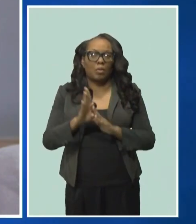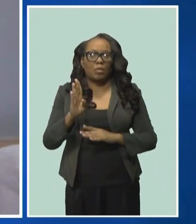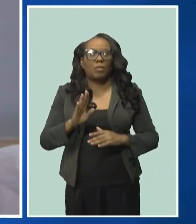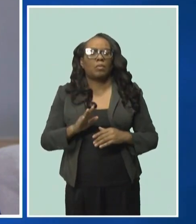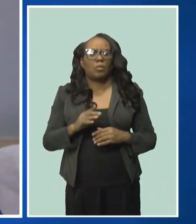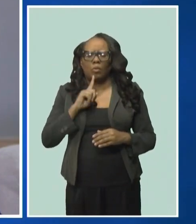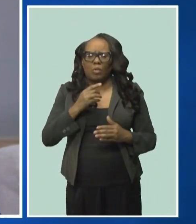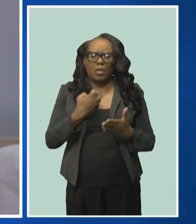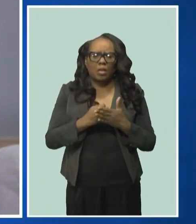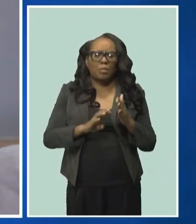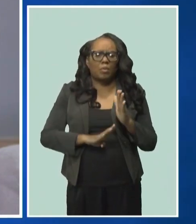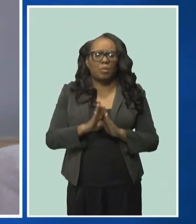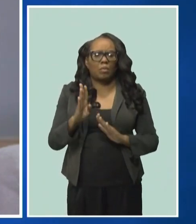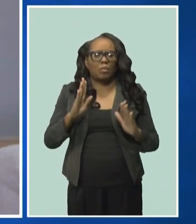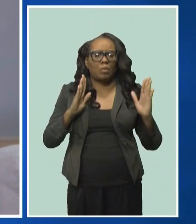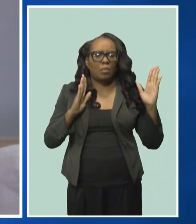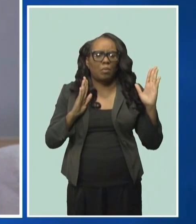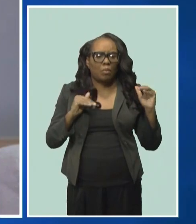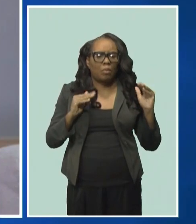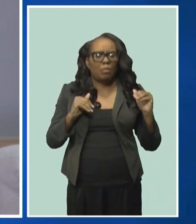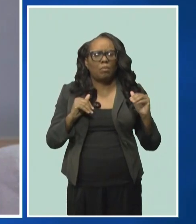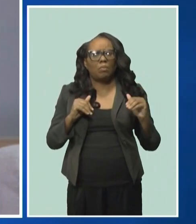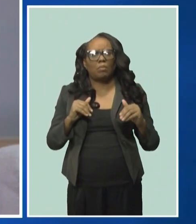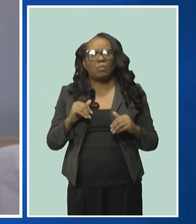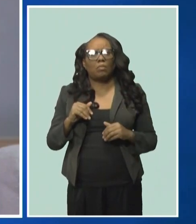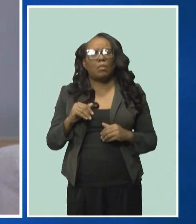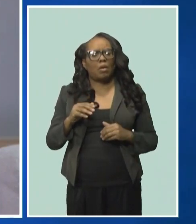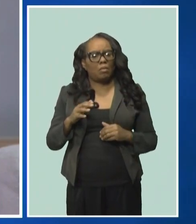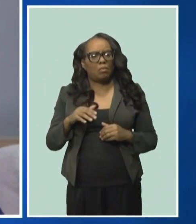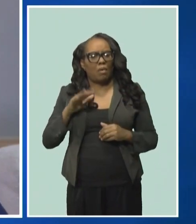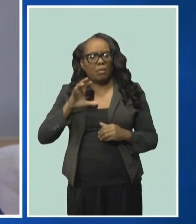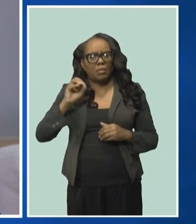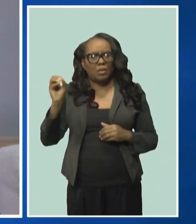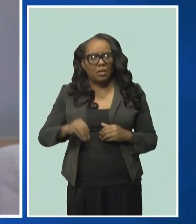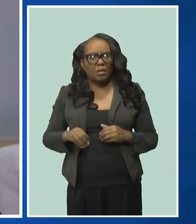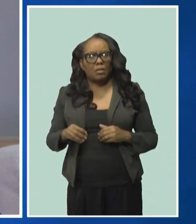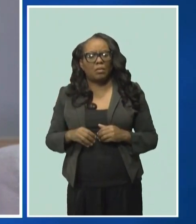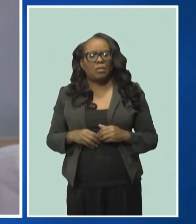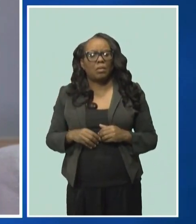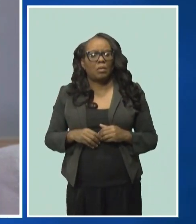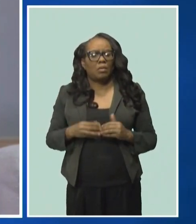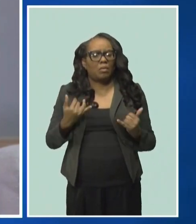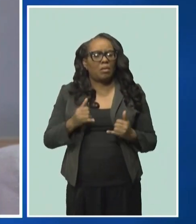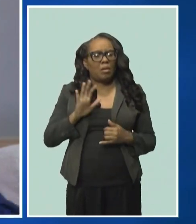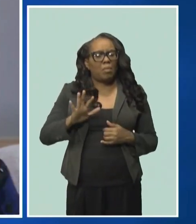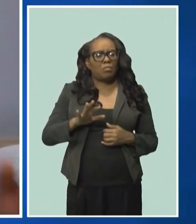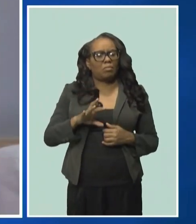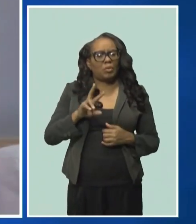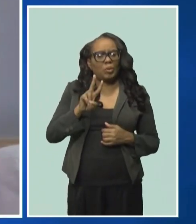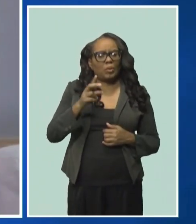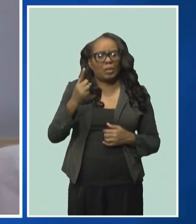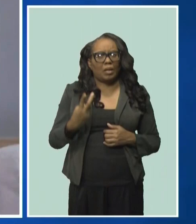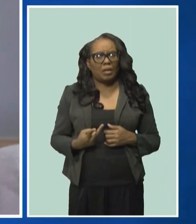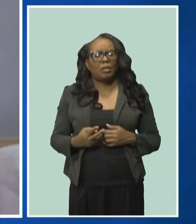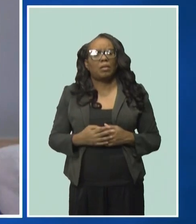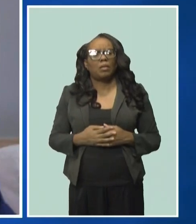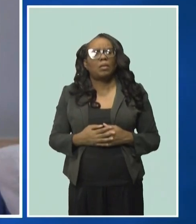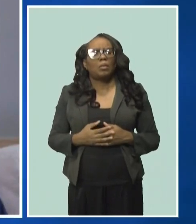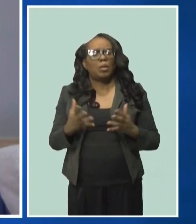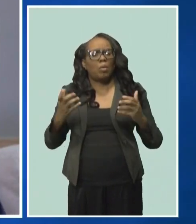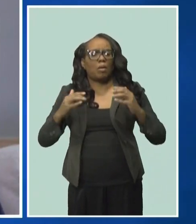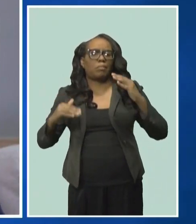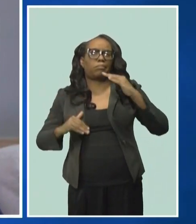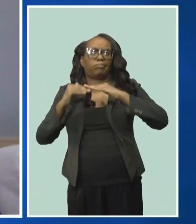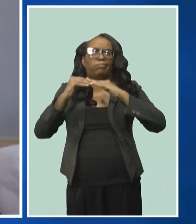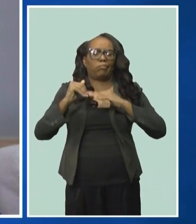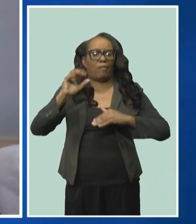growth. While we're building on our framework, it's about 2.5, just to be conservative. We want to get 5. To get 5%, this is the work program, I think. To